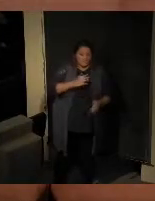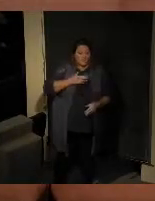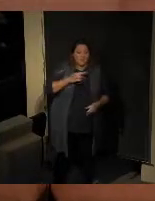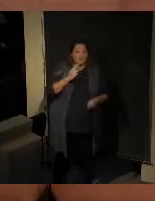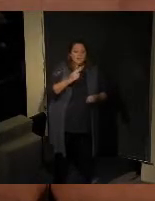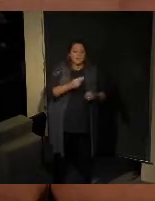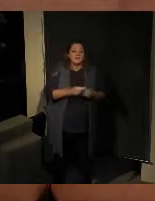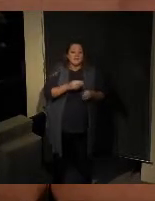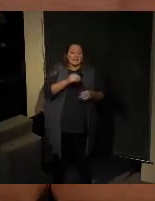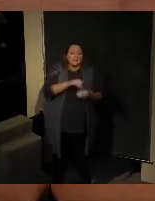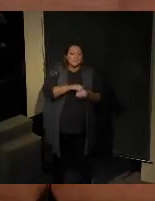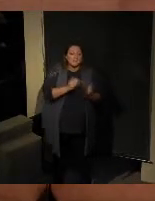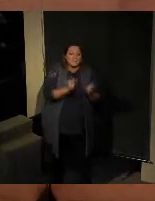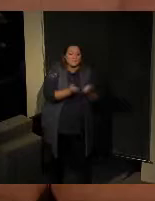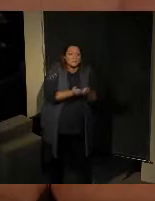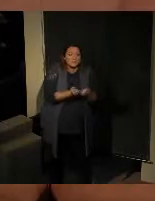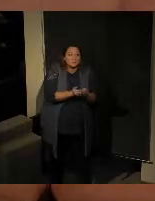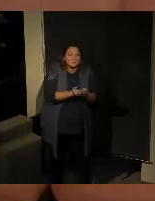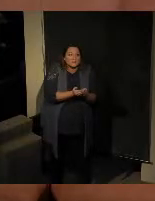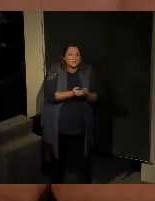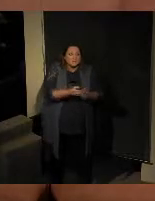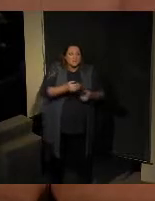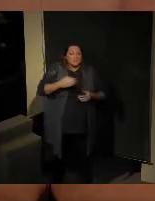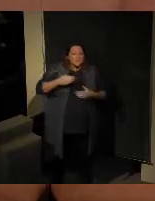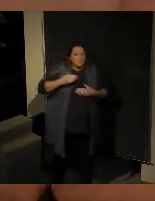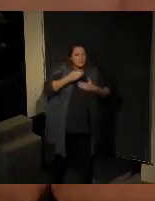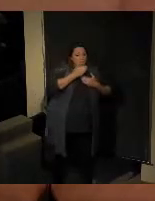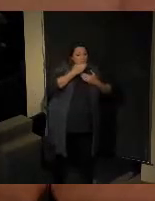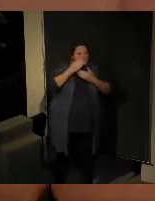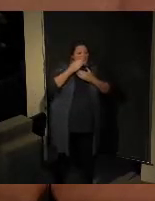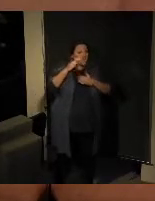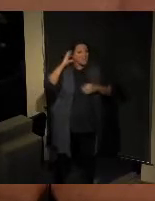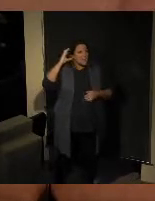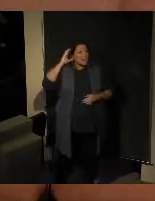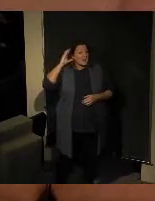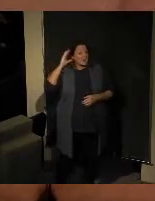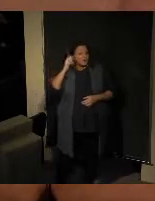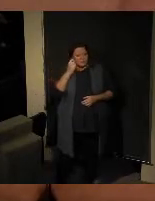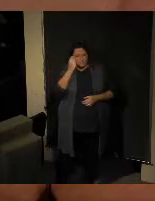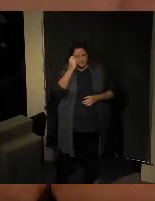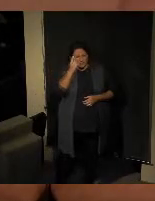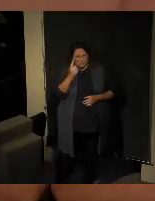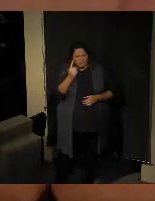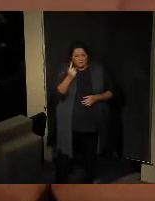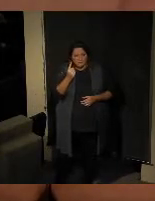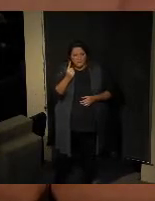And with the cry, I heard it understood.